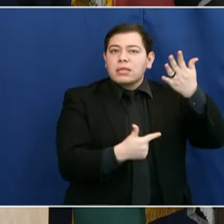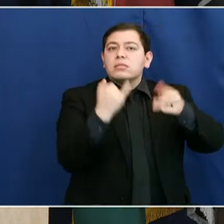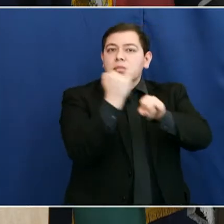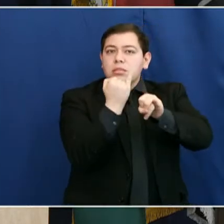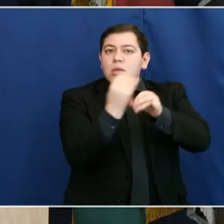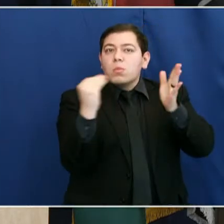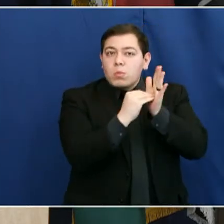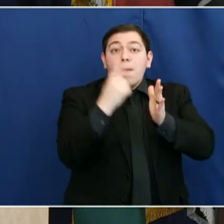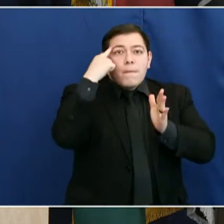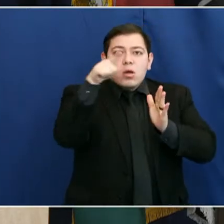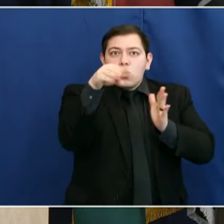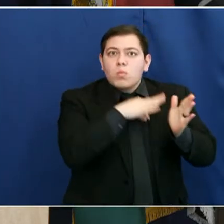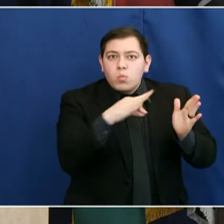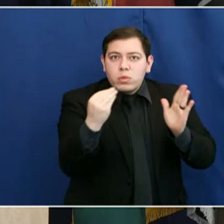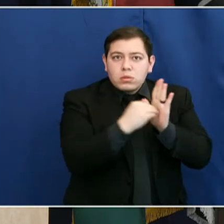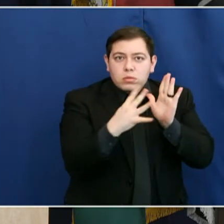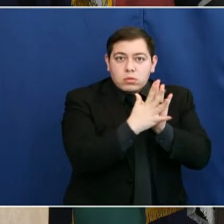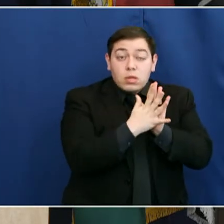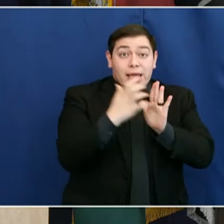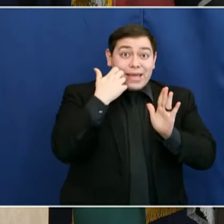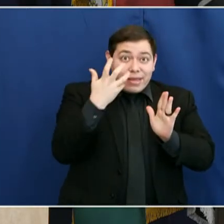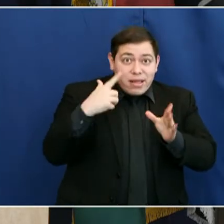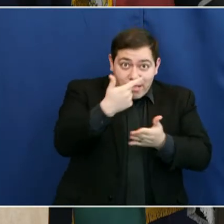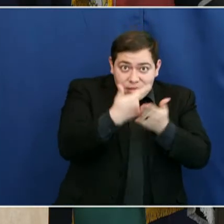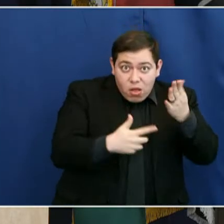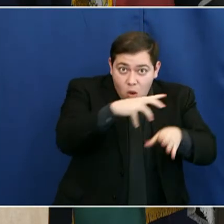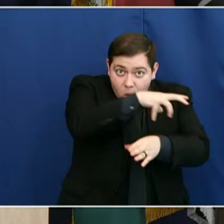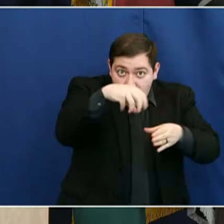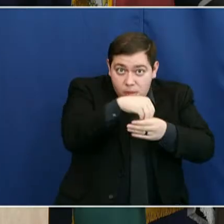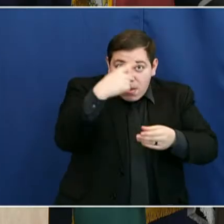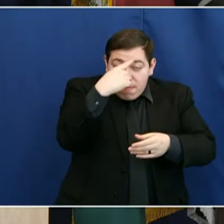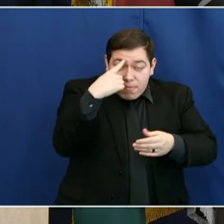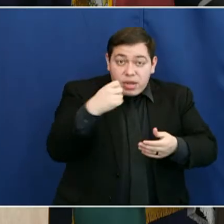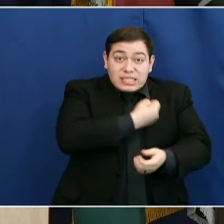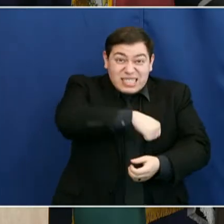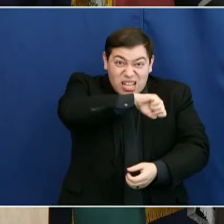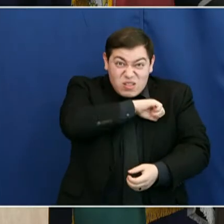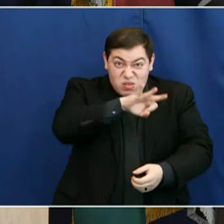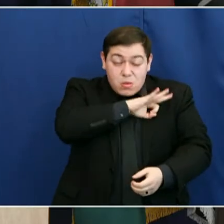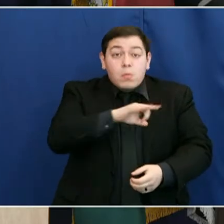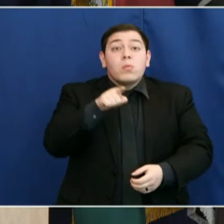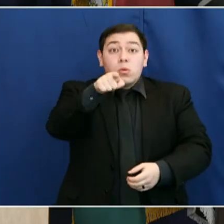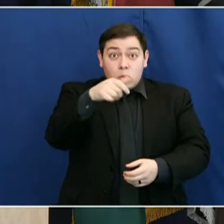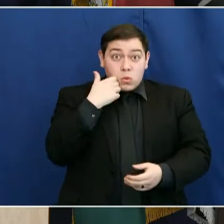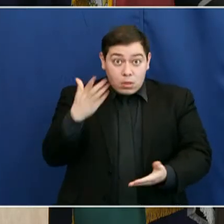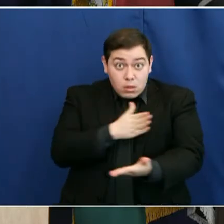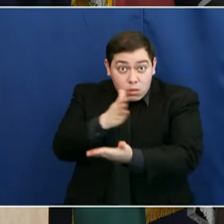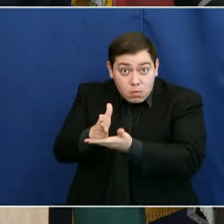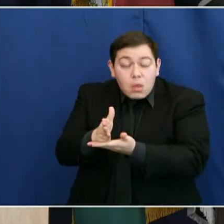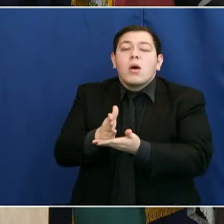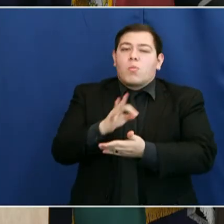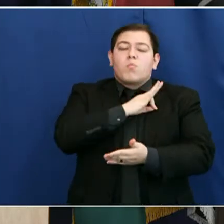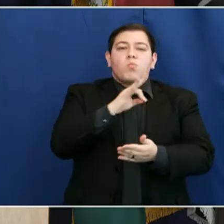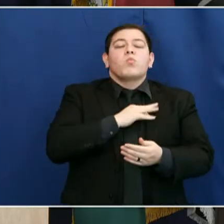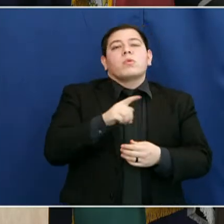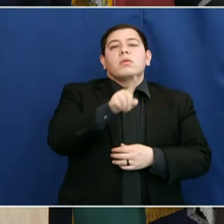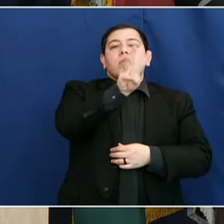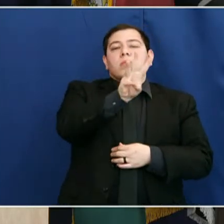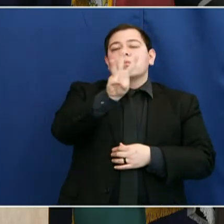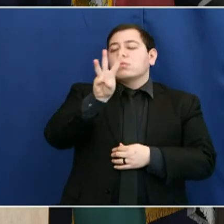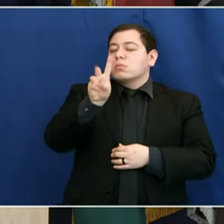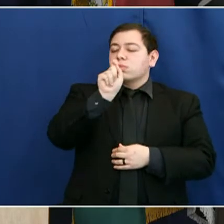su cita. Para ver una lista completa de las condiciones de salud, para ver si usted es elegible, puede visitar